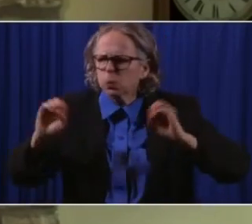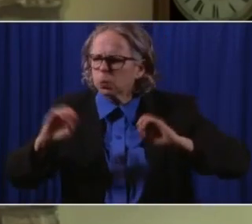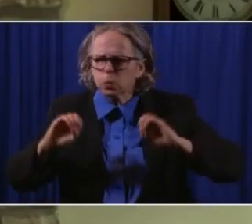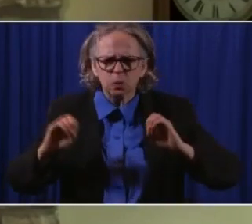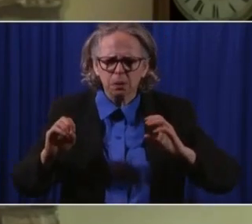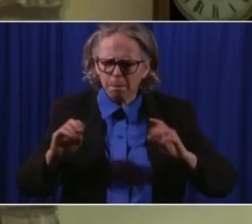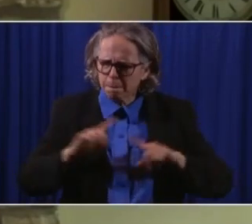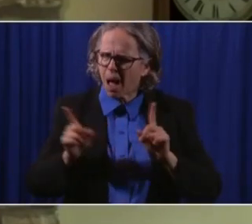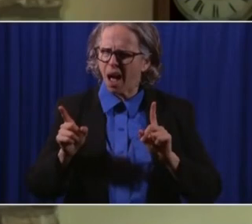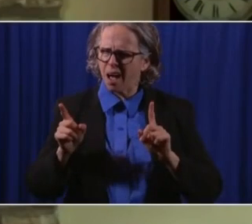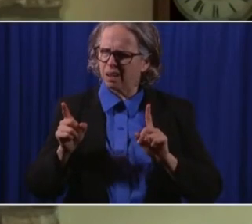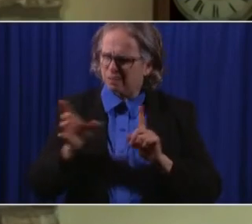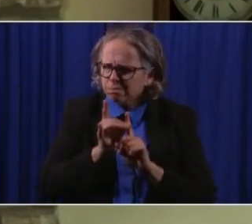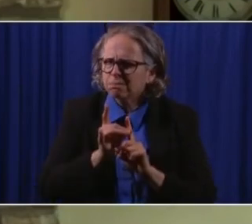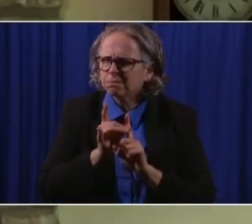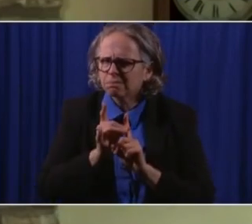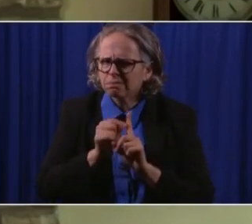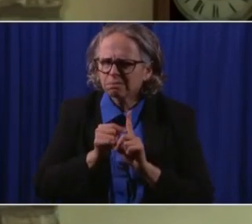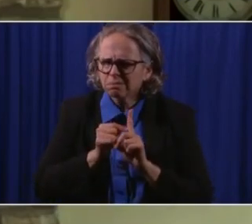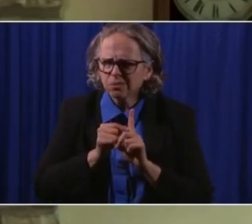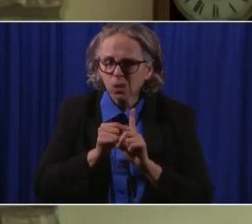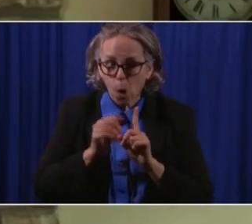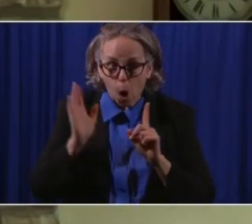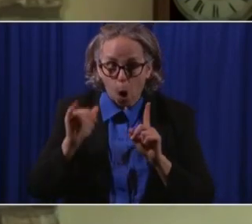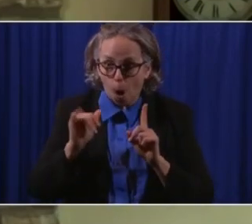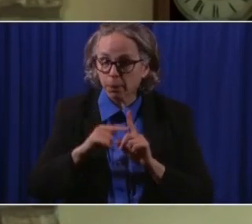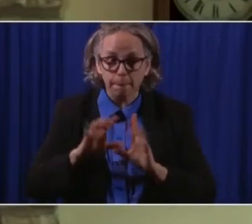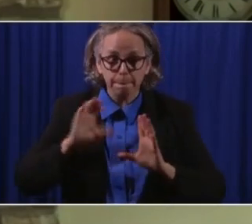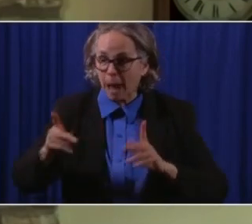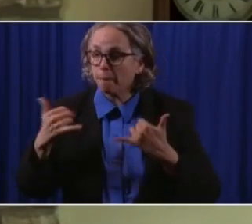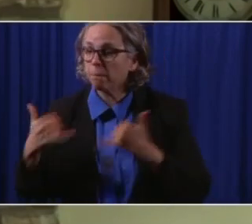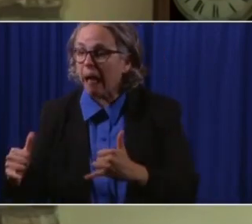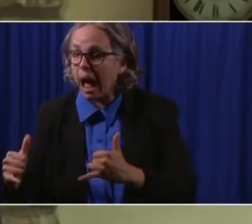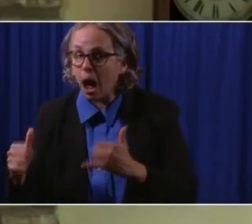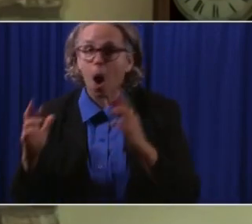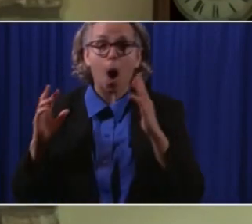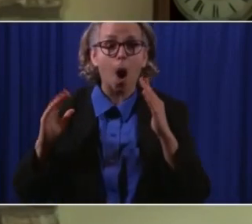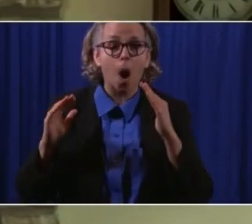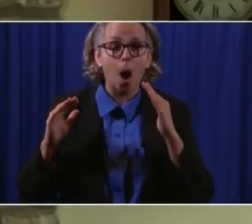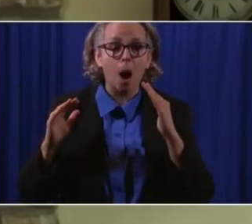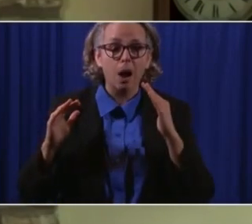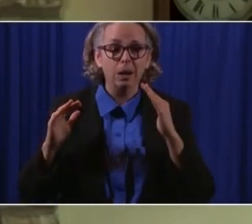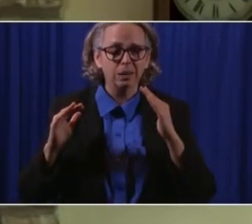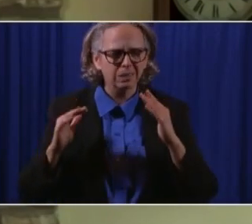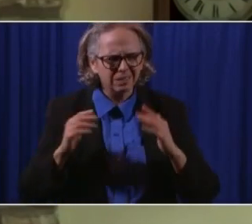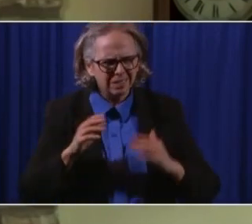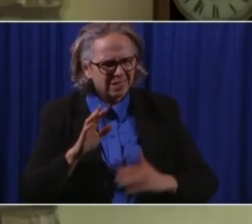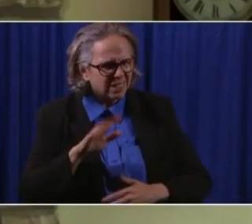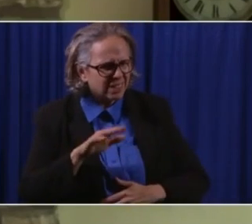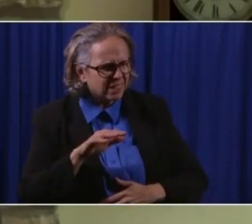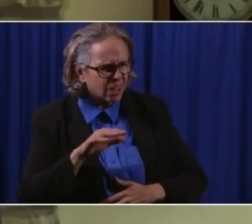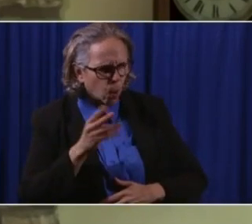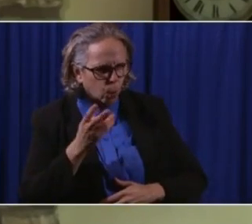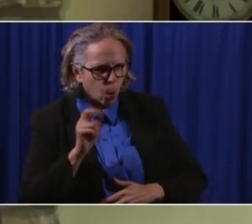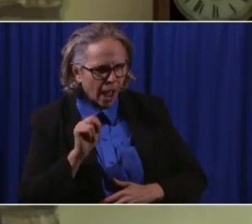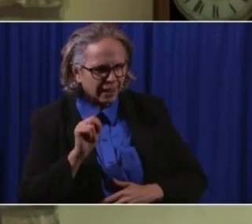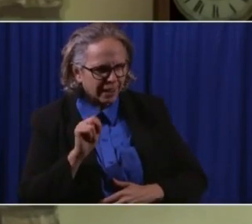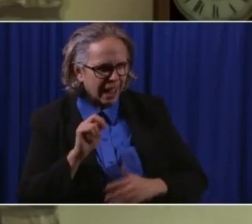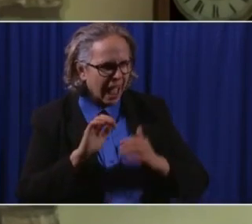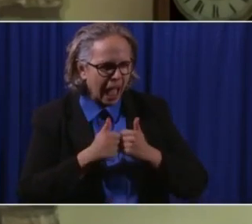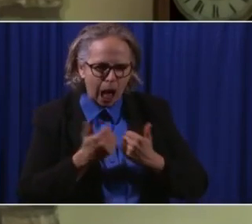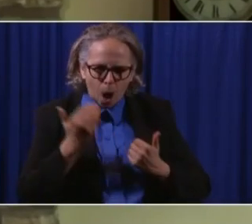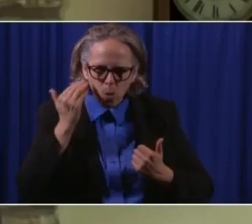That person is now hopes to come back and play. What, you're the doctor, what do you advise the coach, what do you advise the parents, what do you advise